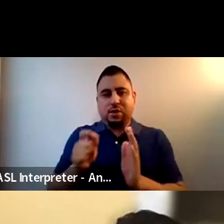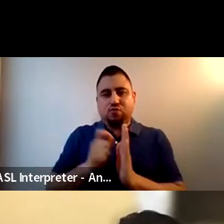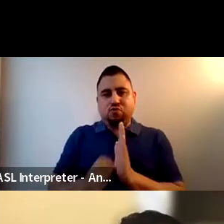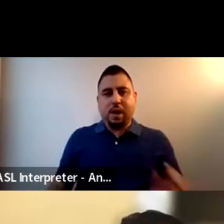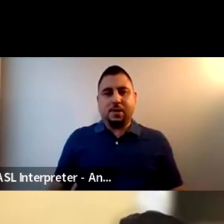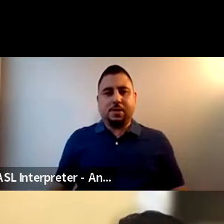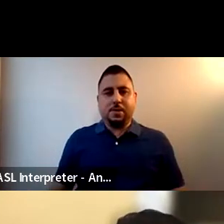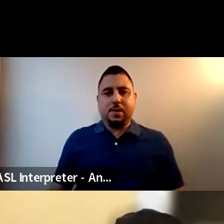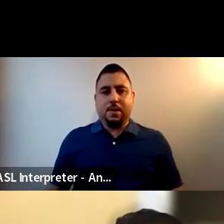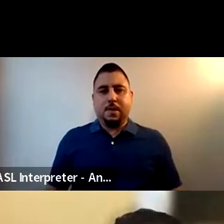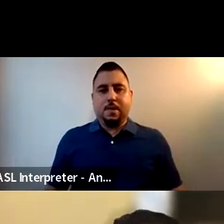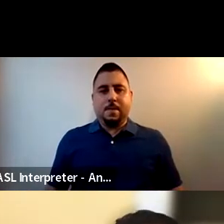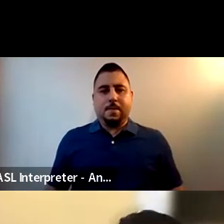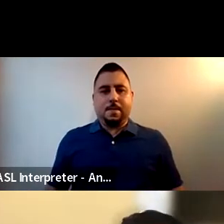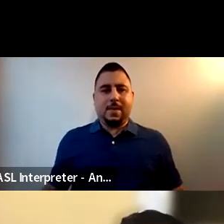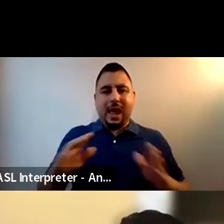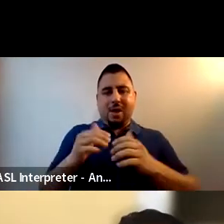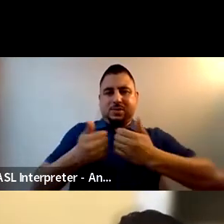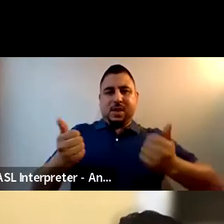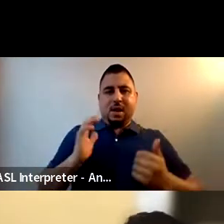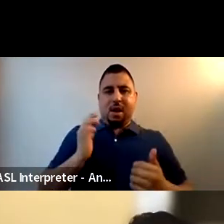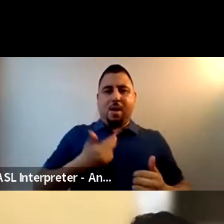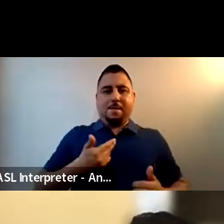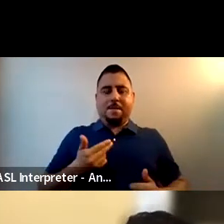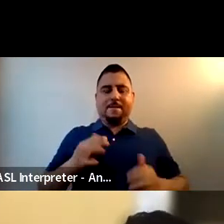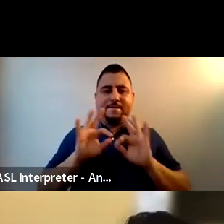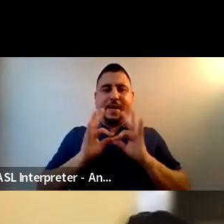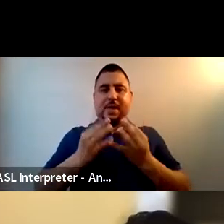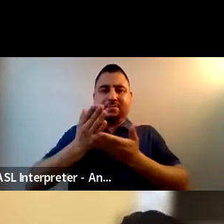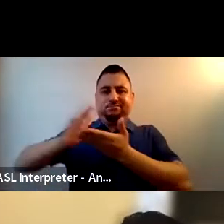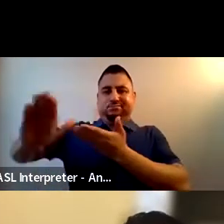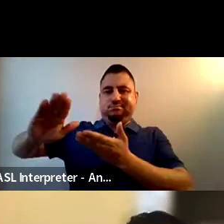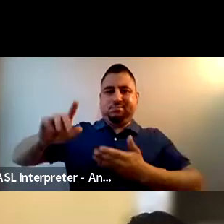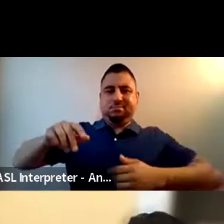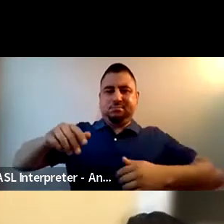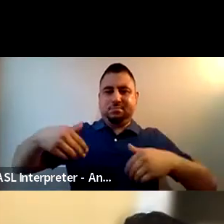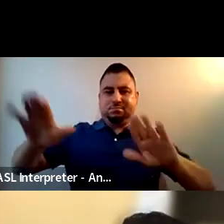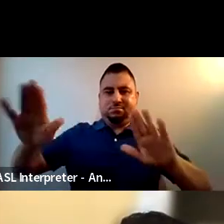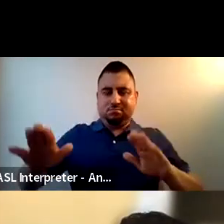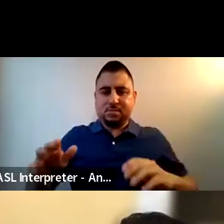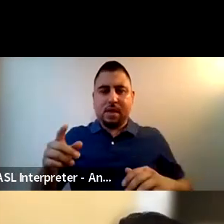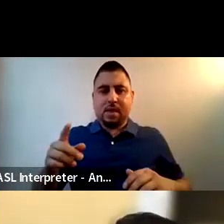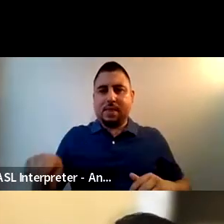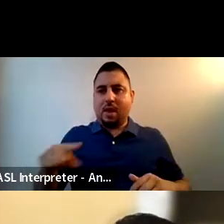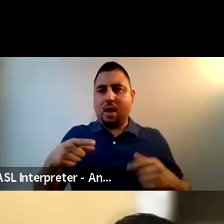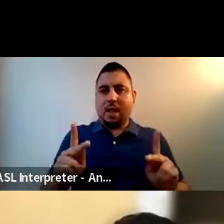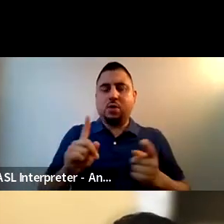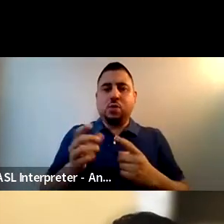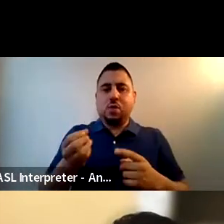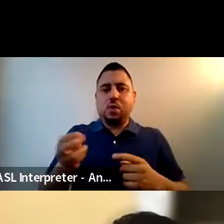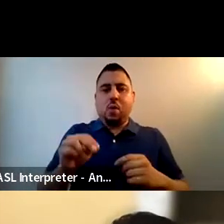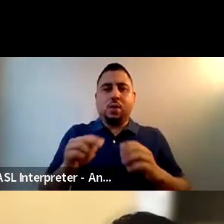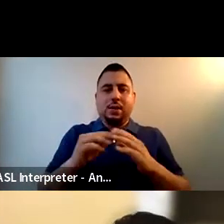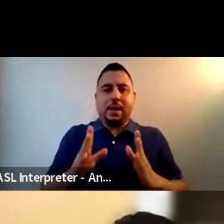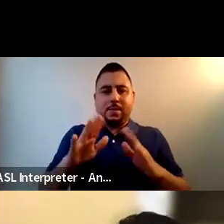up our family? How can you continue to marginalize our families and brush them off? They're entitled to their neighborhood